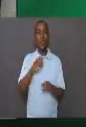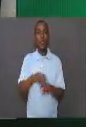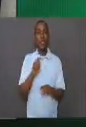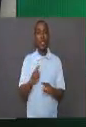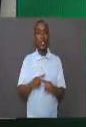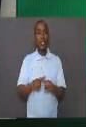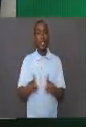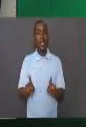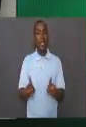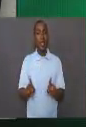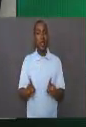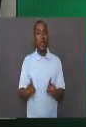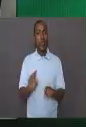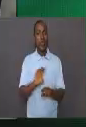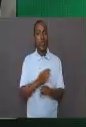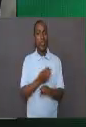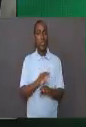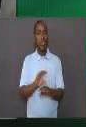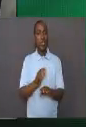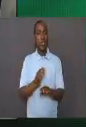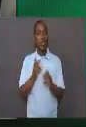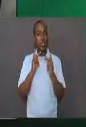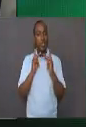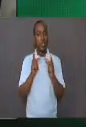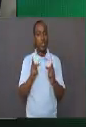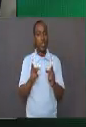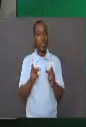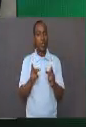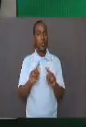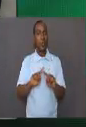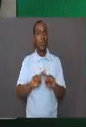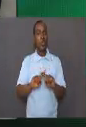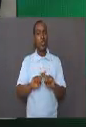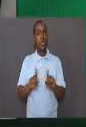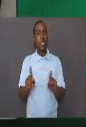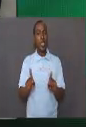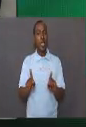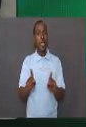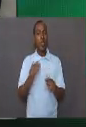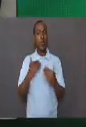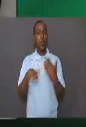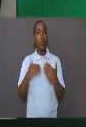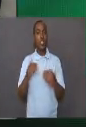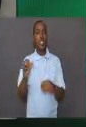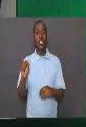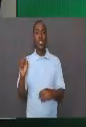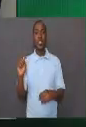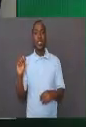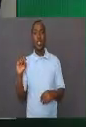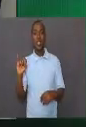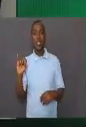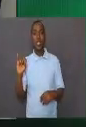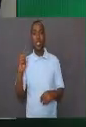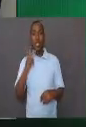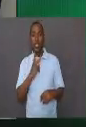various types of cells will absorb different amounts of the stain.